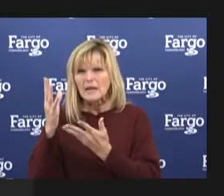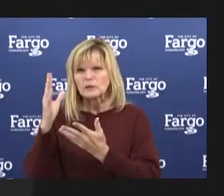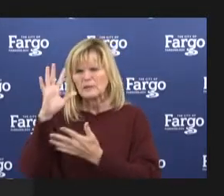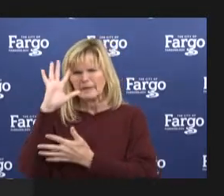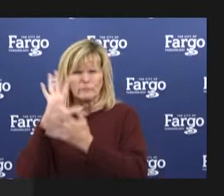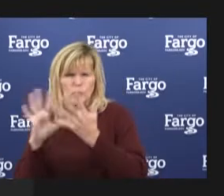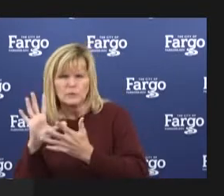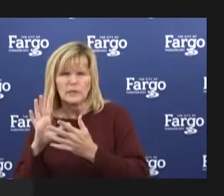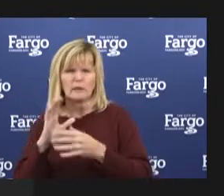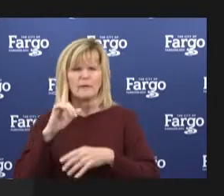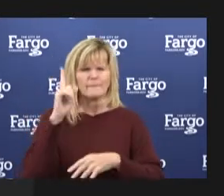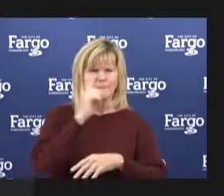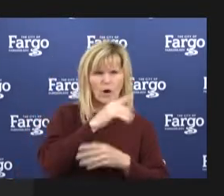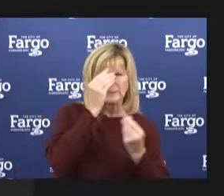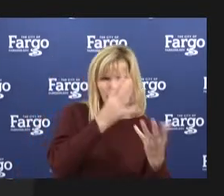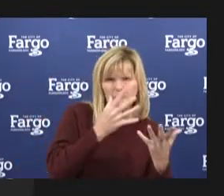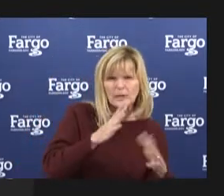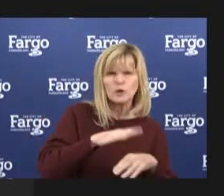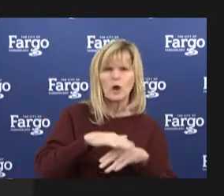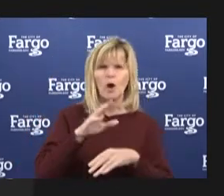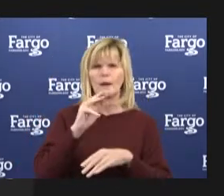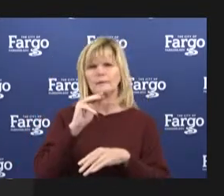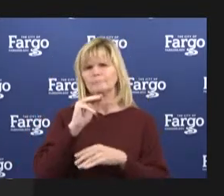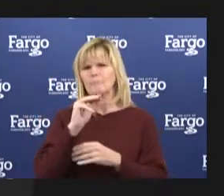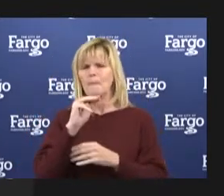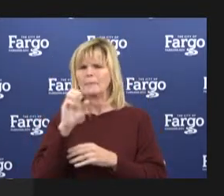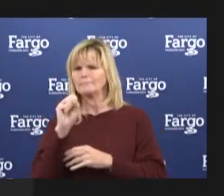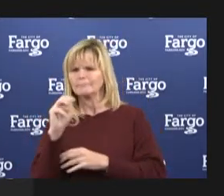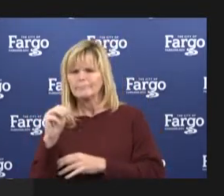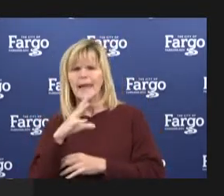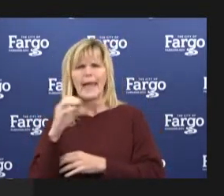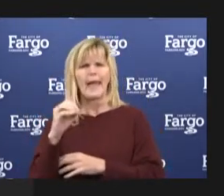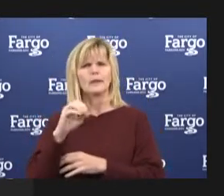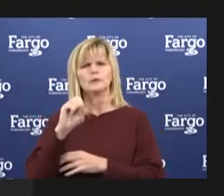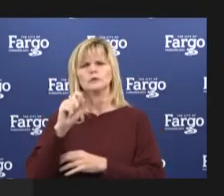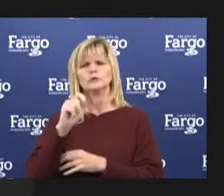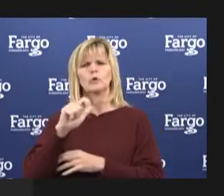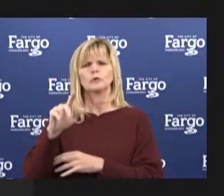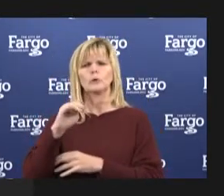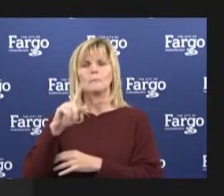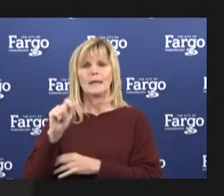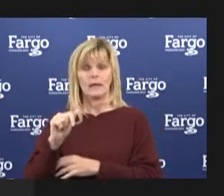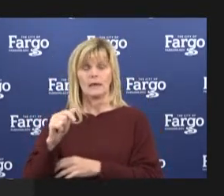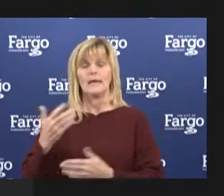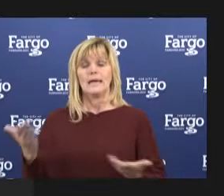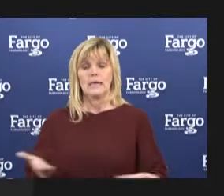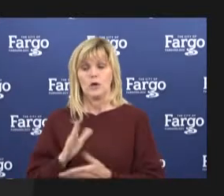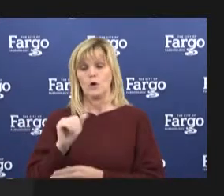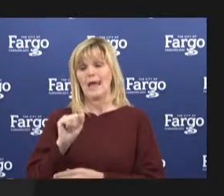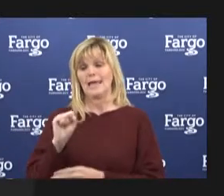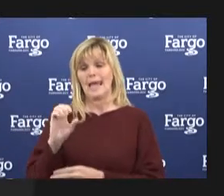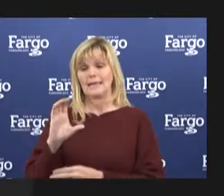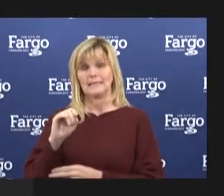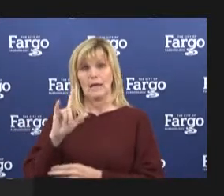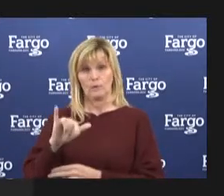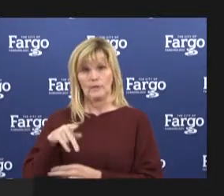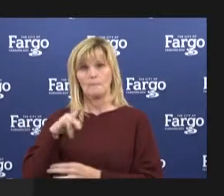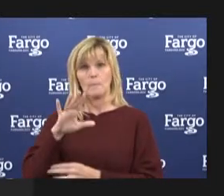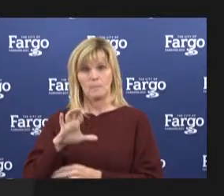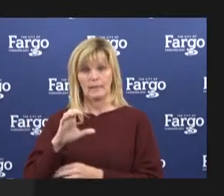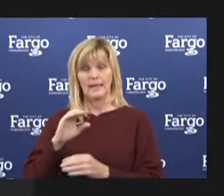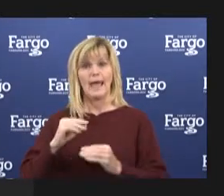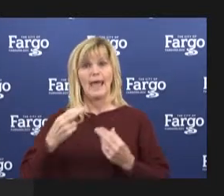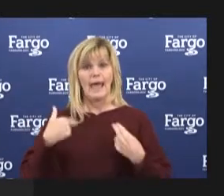in mainstream and social media as to the role and authority of Fargo-Cass Public Health. Let me be